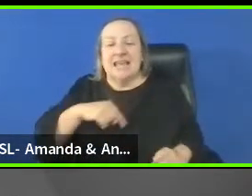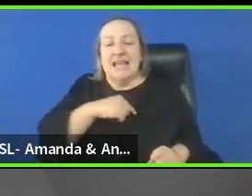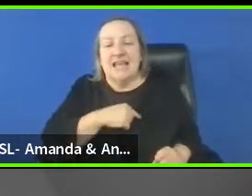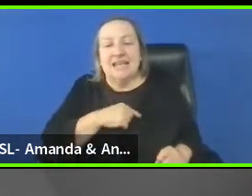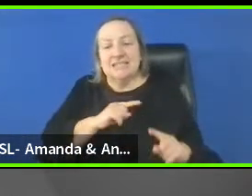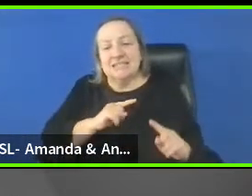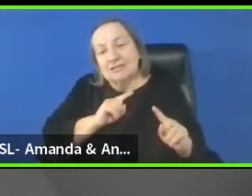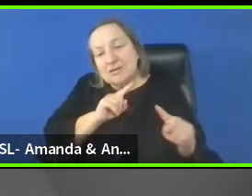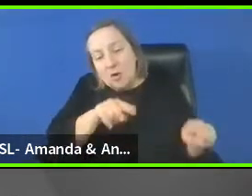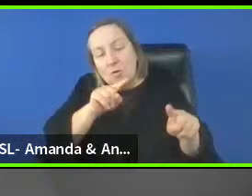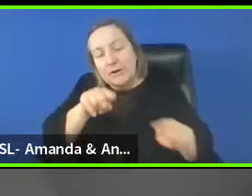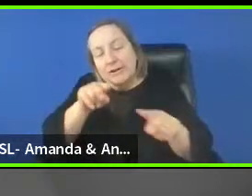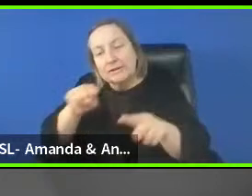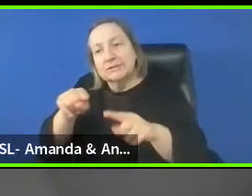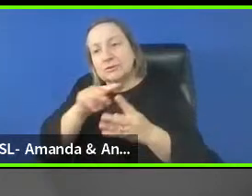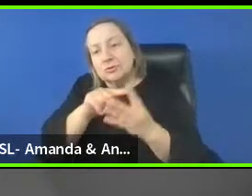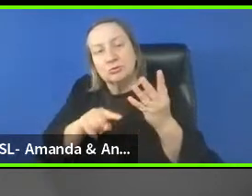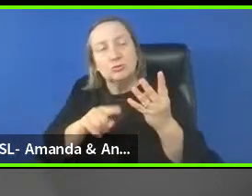at